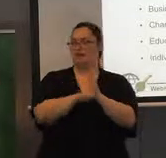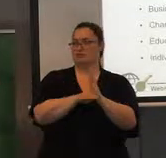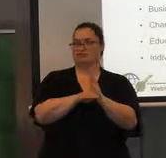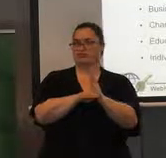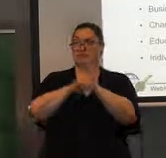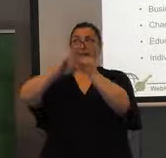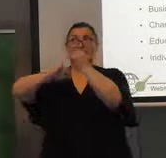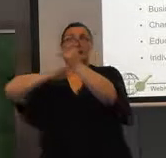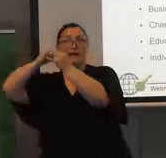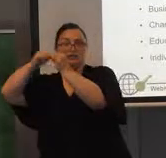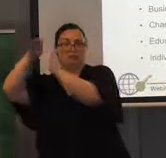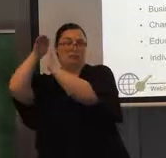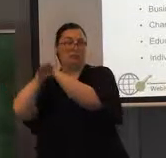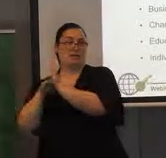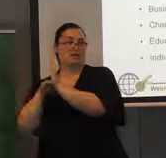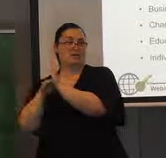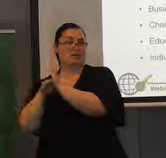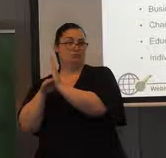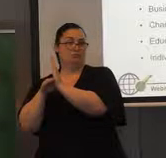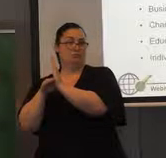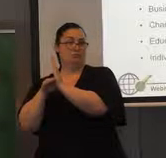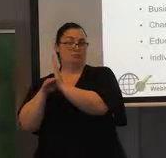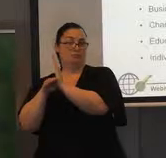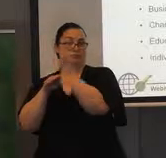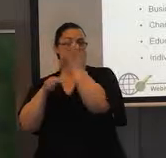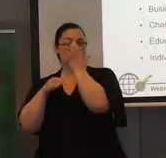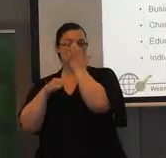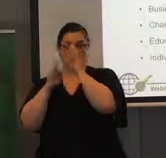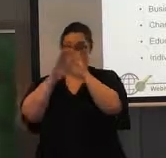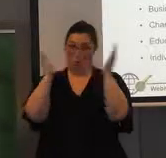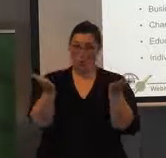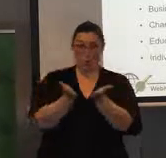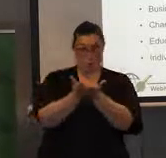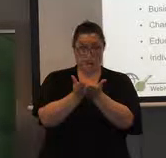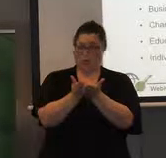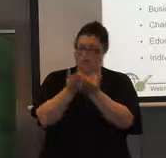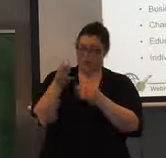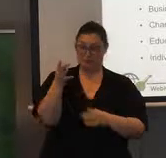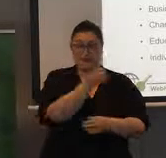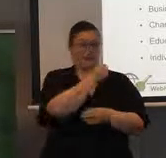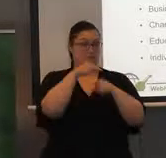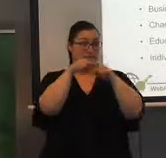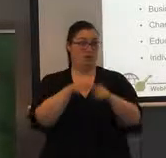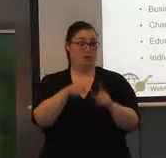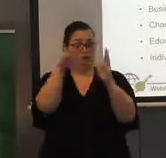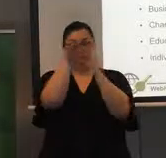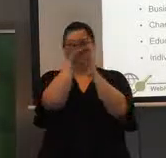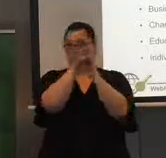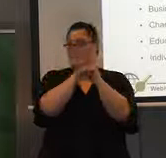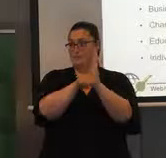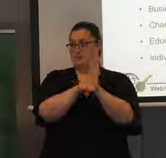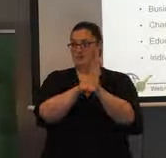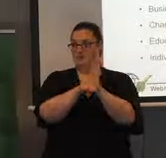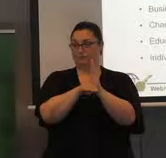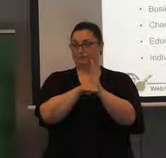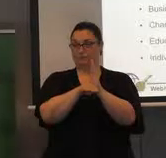are international regulations. There's almost nowhere in the world that doesn't require these guidelines to be met.